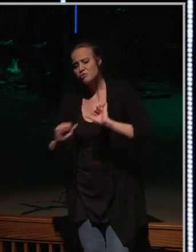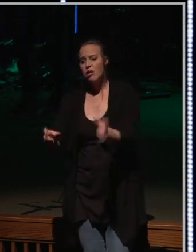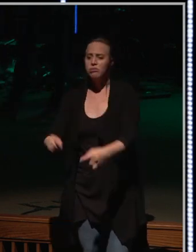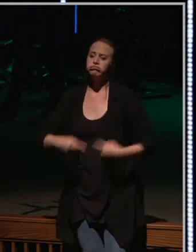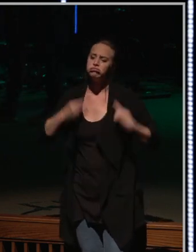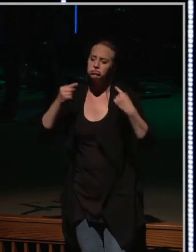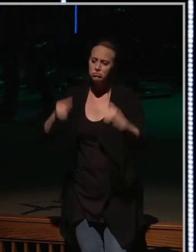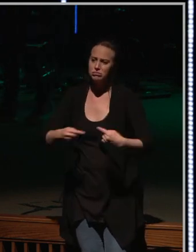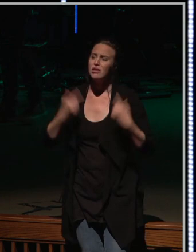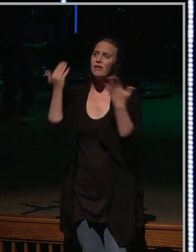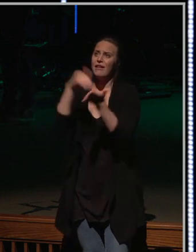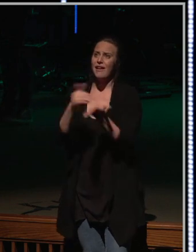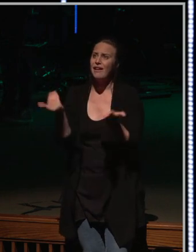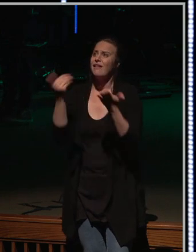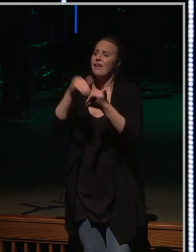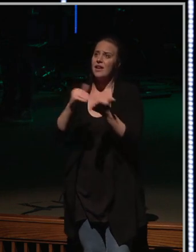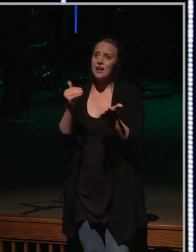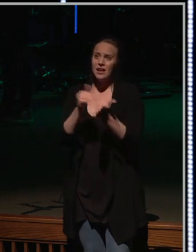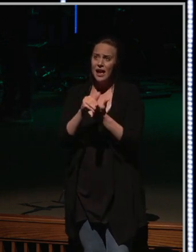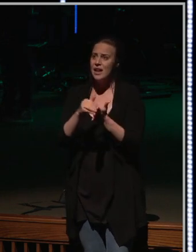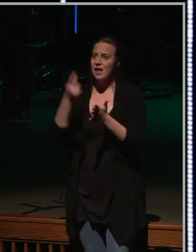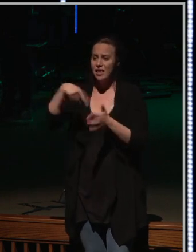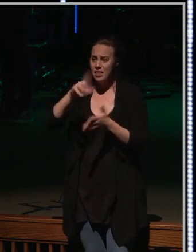things over. And Father, I can certainly relate to that.